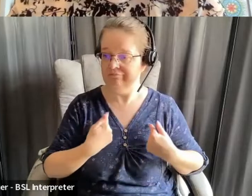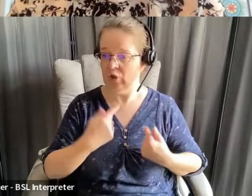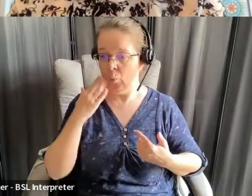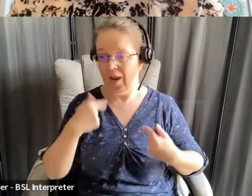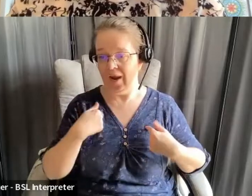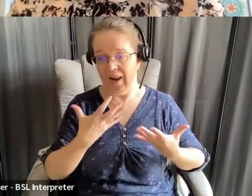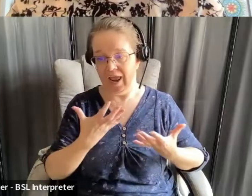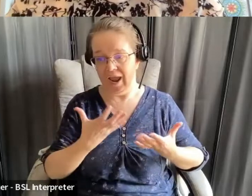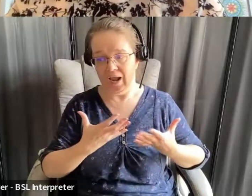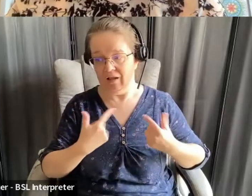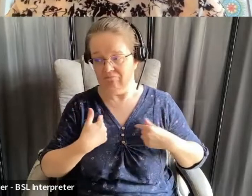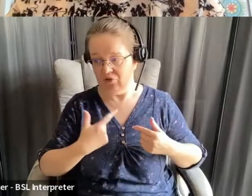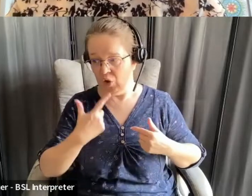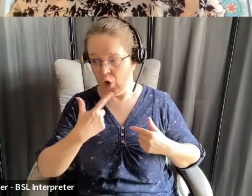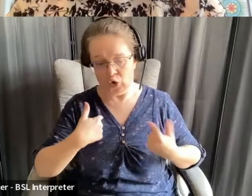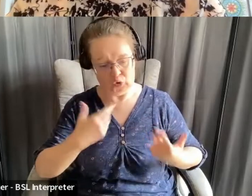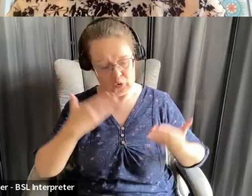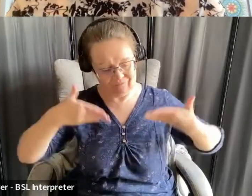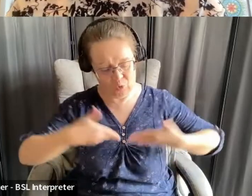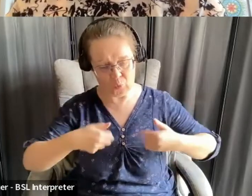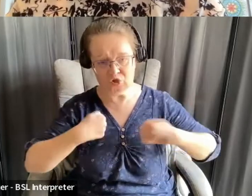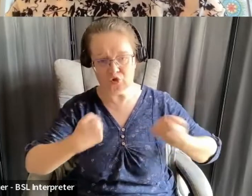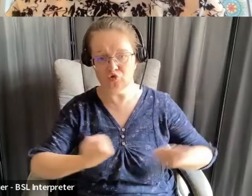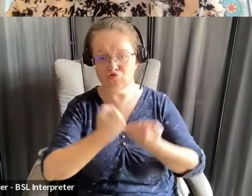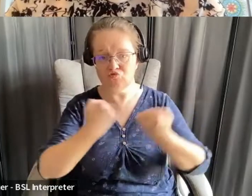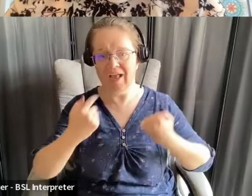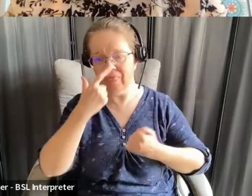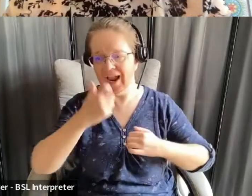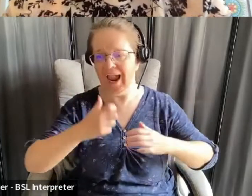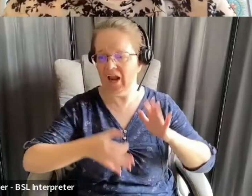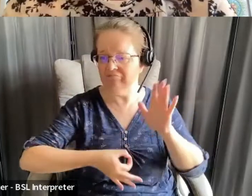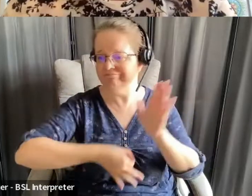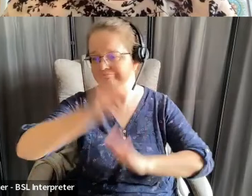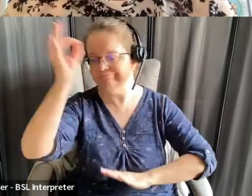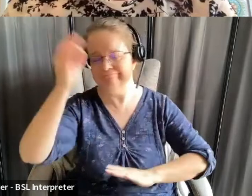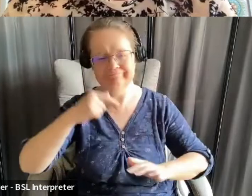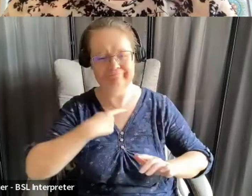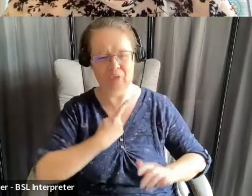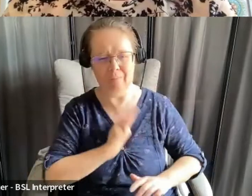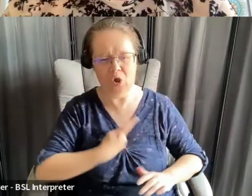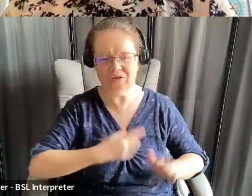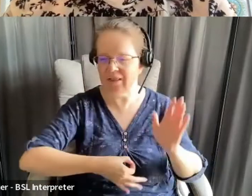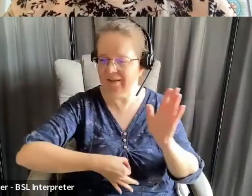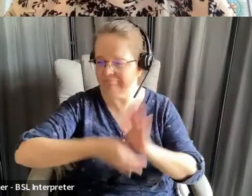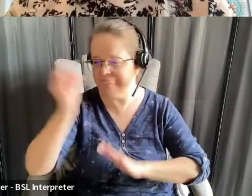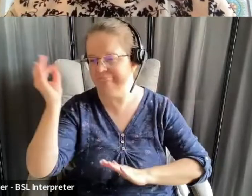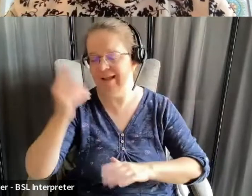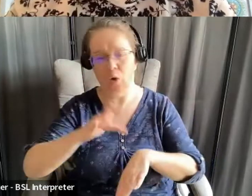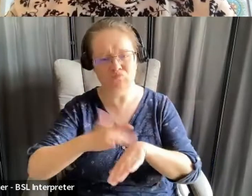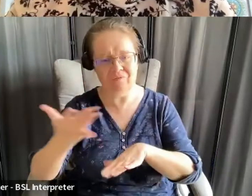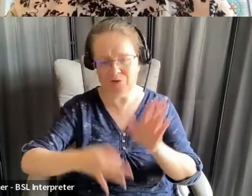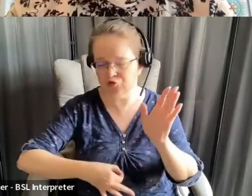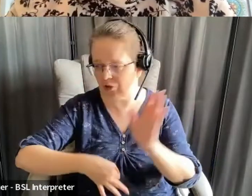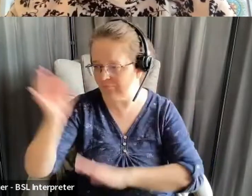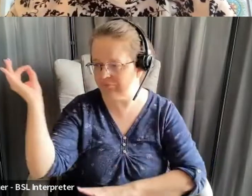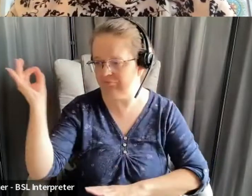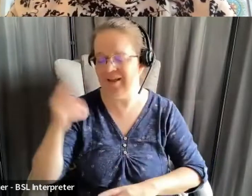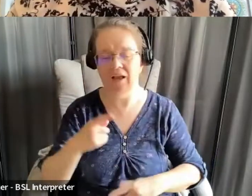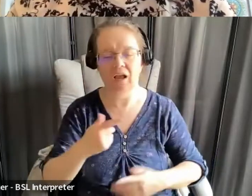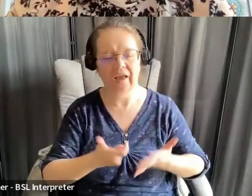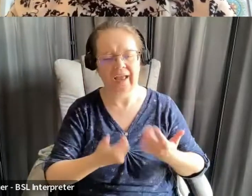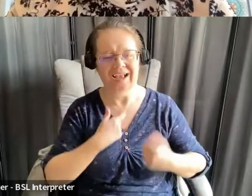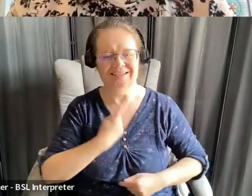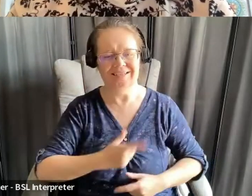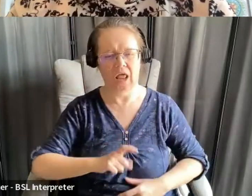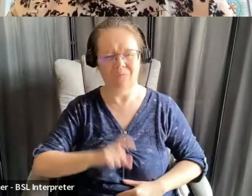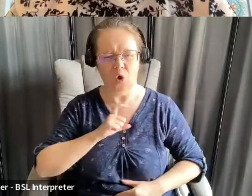professionally. It boosts your self-confidence and we can be an inspiration and a guide for others. And when we're tapping in and using those